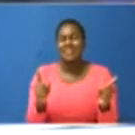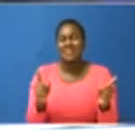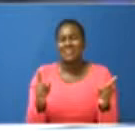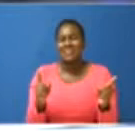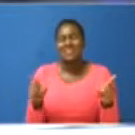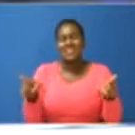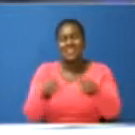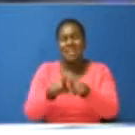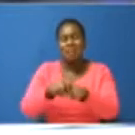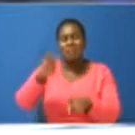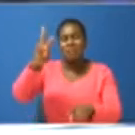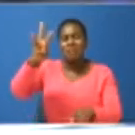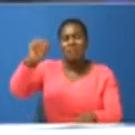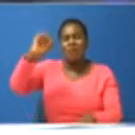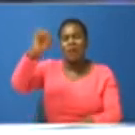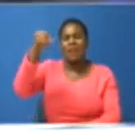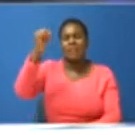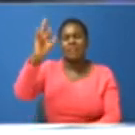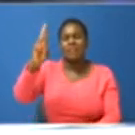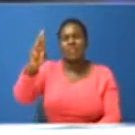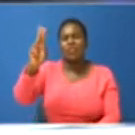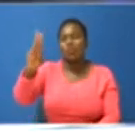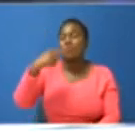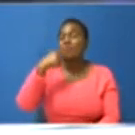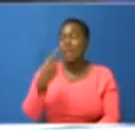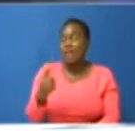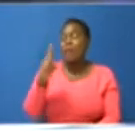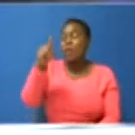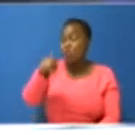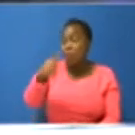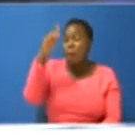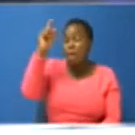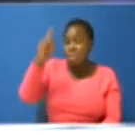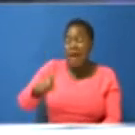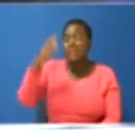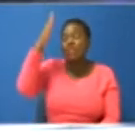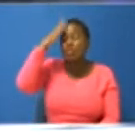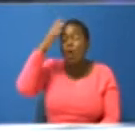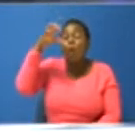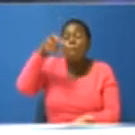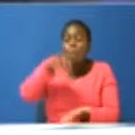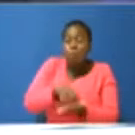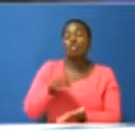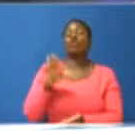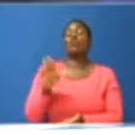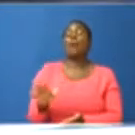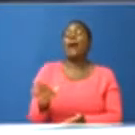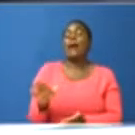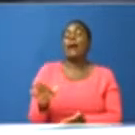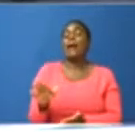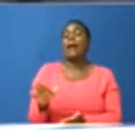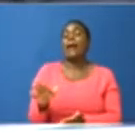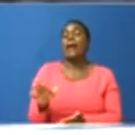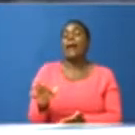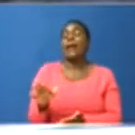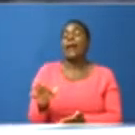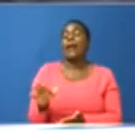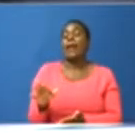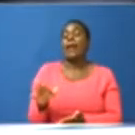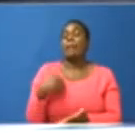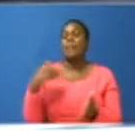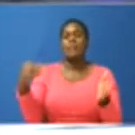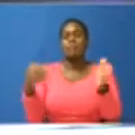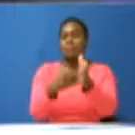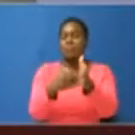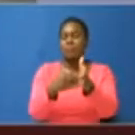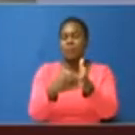just as when jira said i think you need to know where your place is okay i may need to interrupt